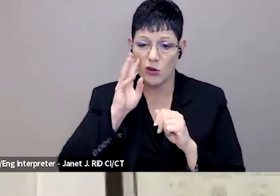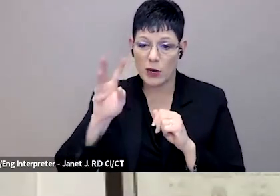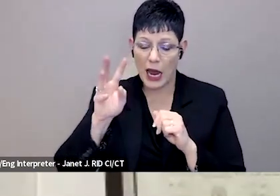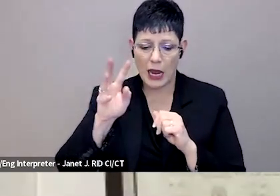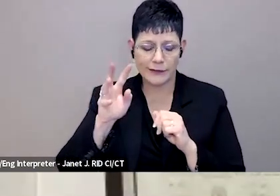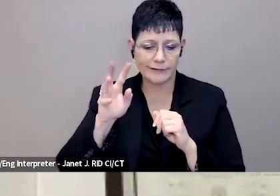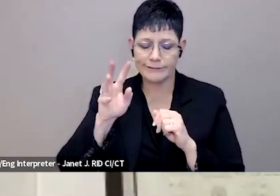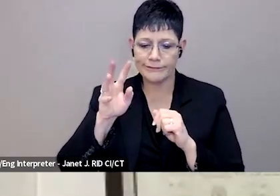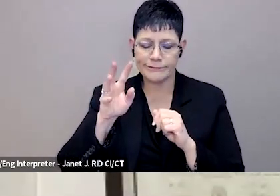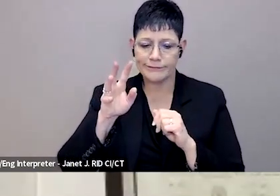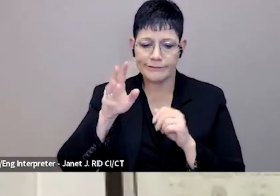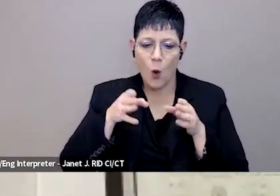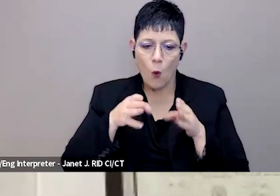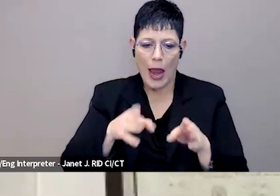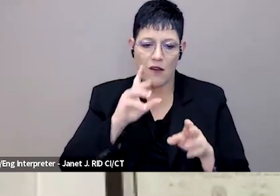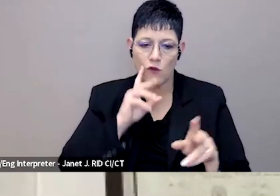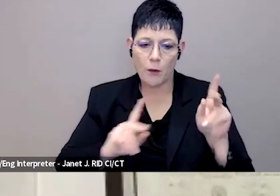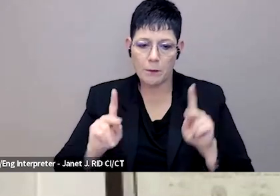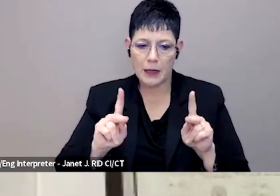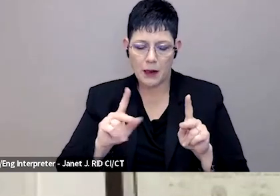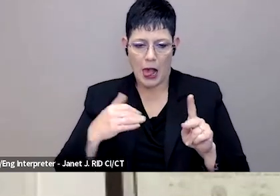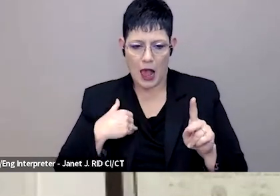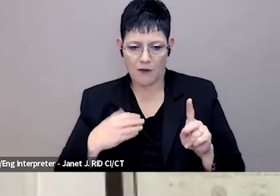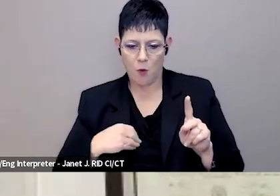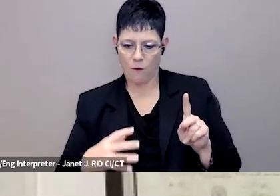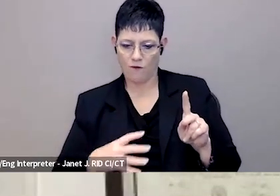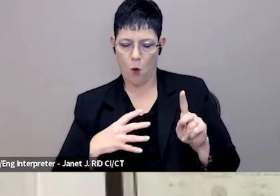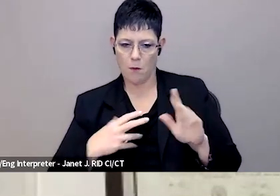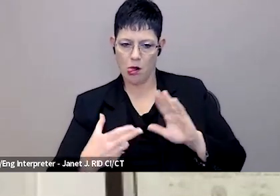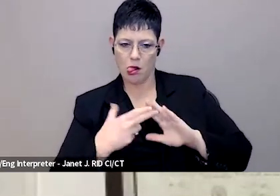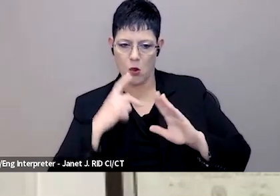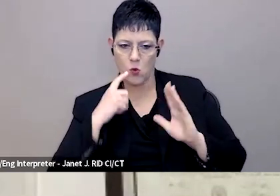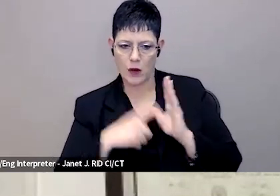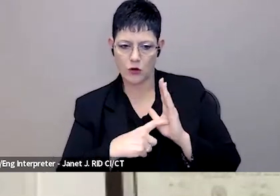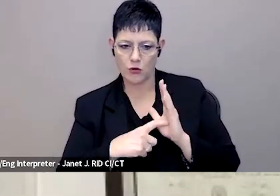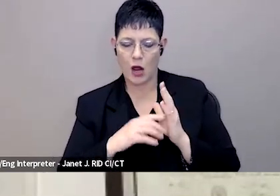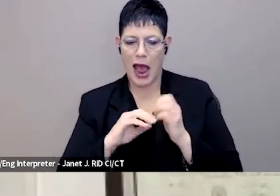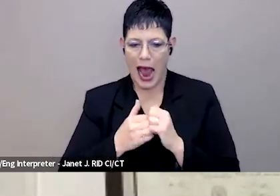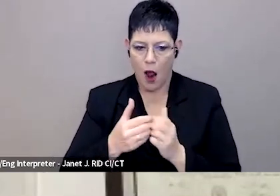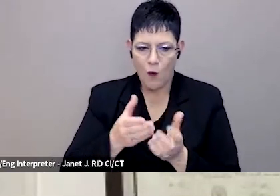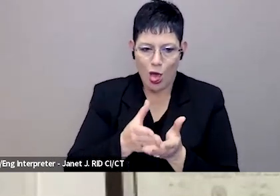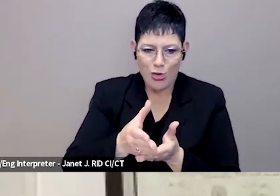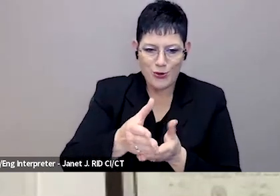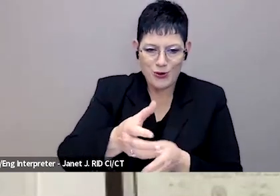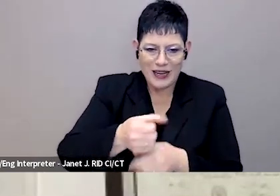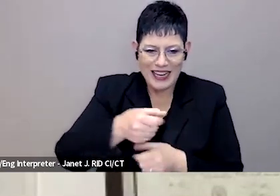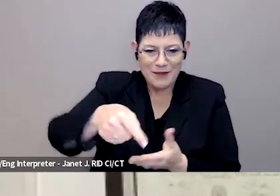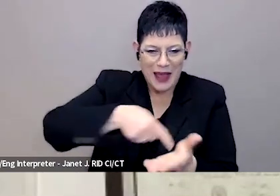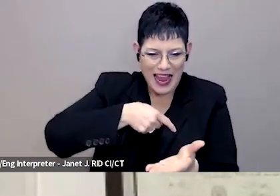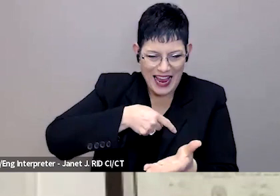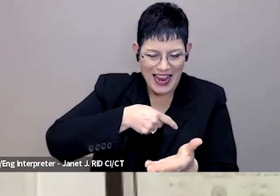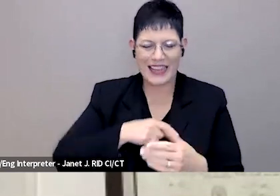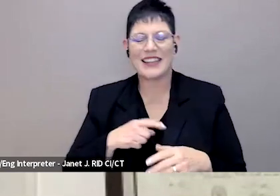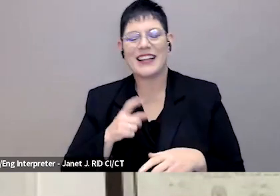for family caregivers to be more formally recognized for their roles through payment, and through,